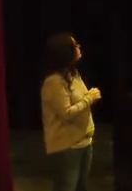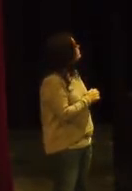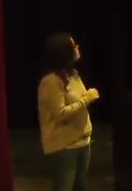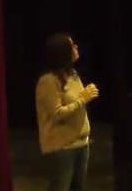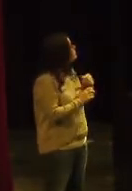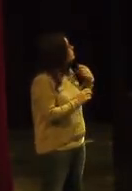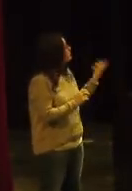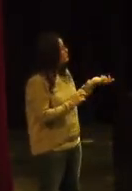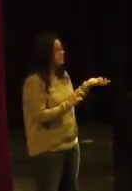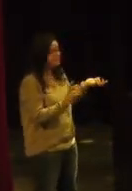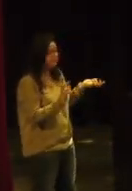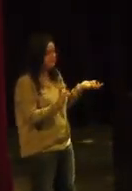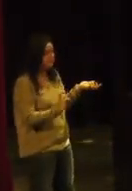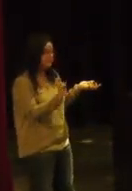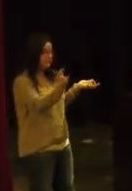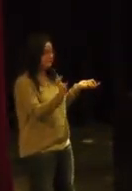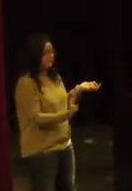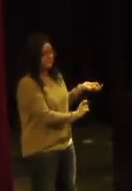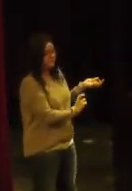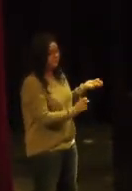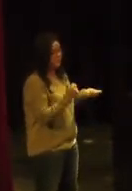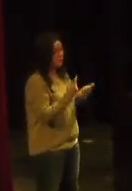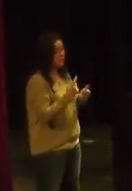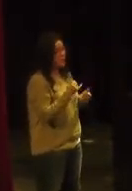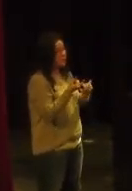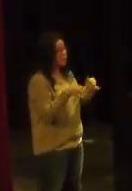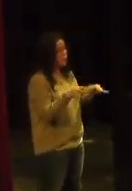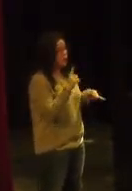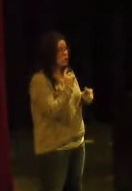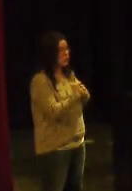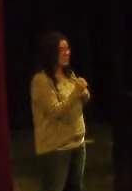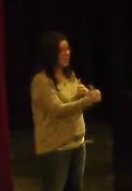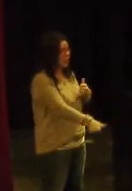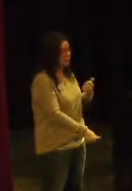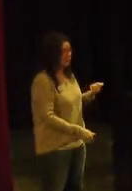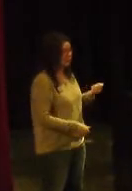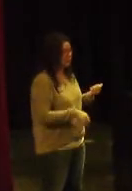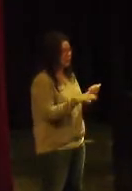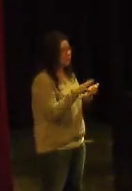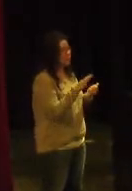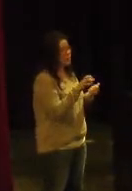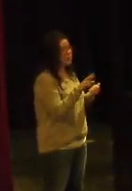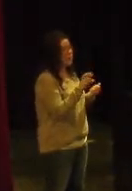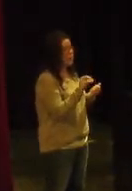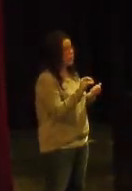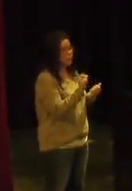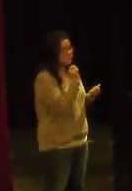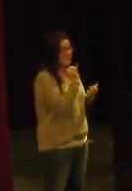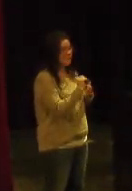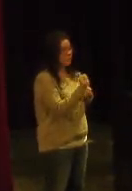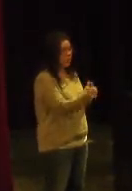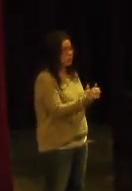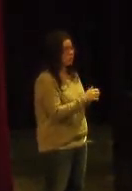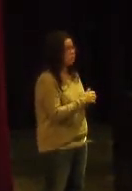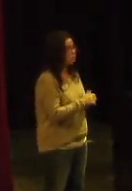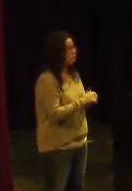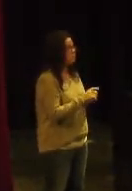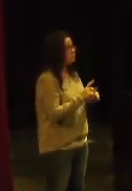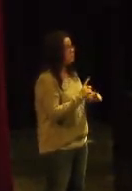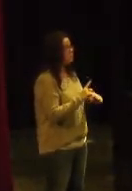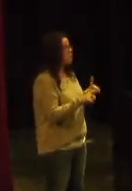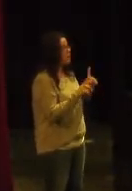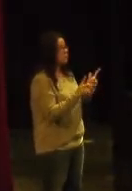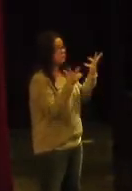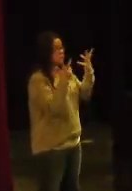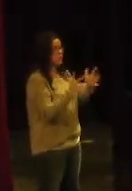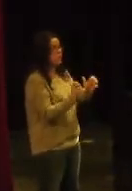to the barrio. The border is a long ways from here. It's quite a road trip. The barrio is not so far. But get out of the